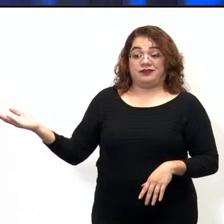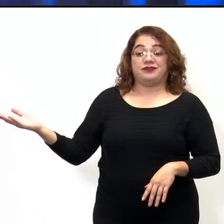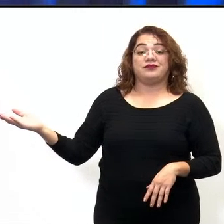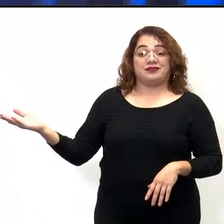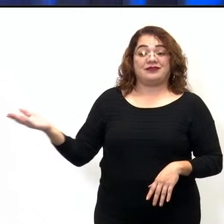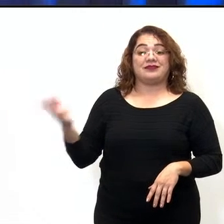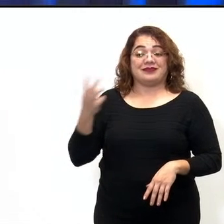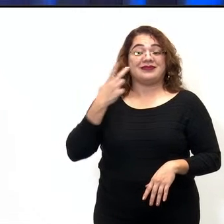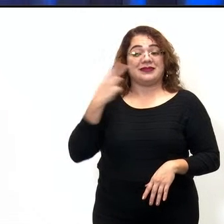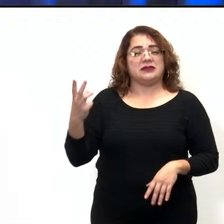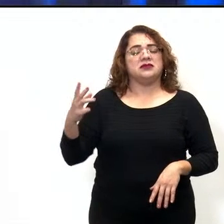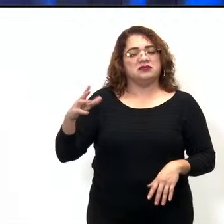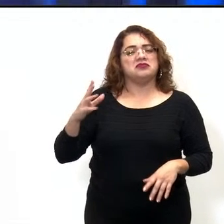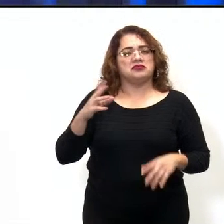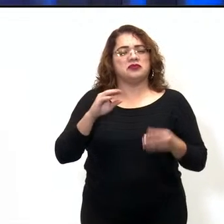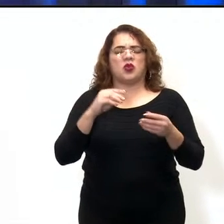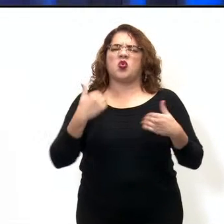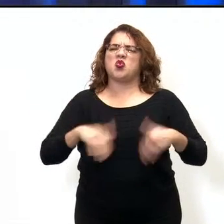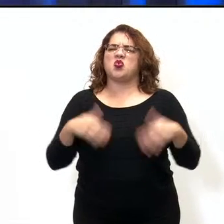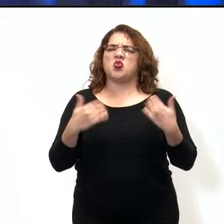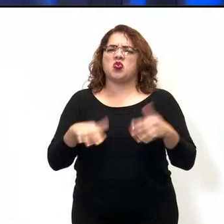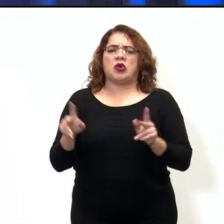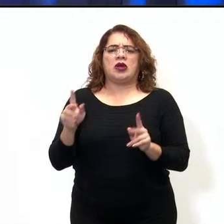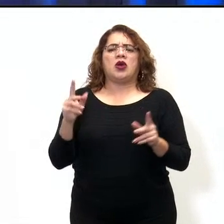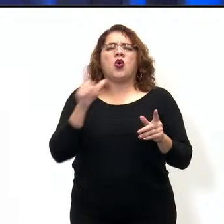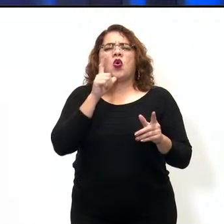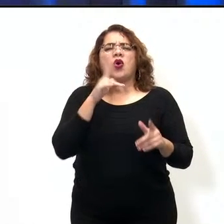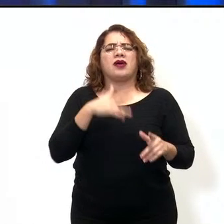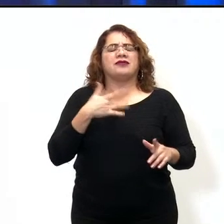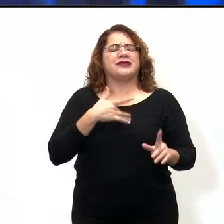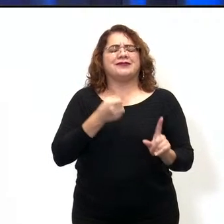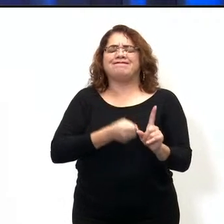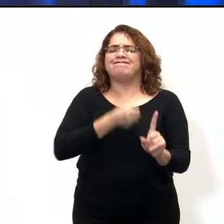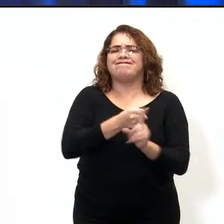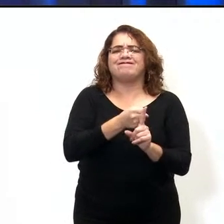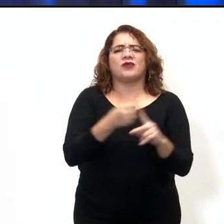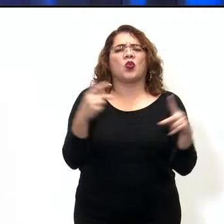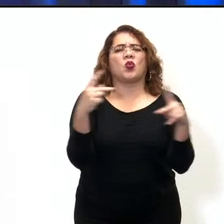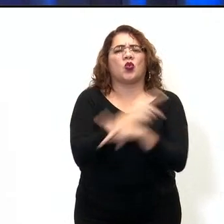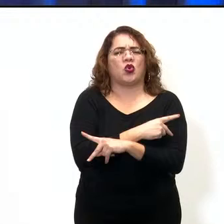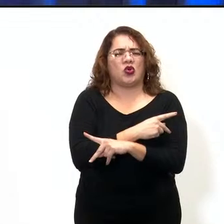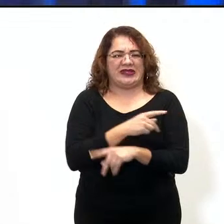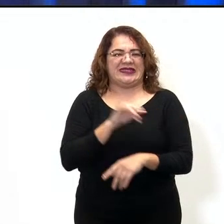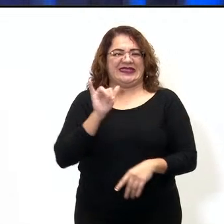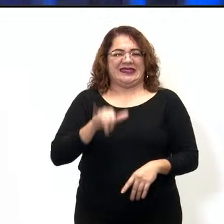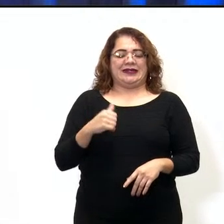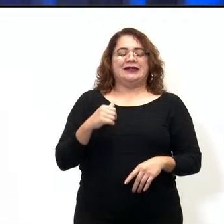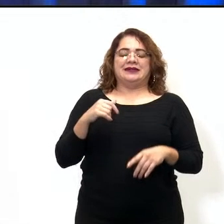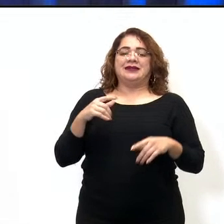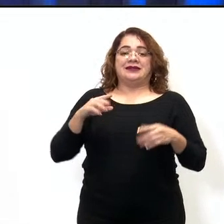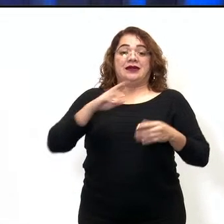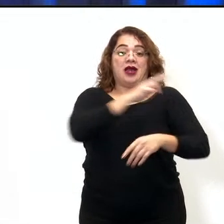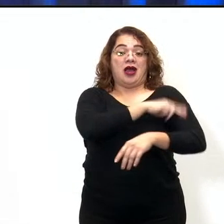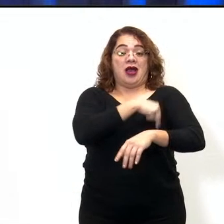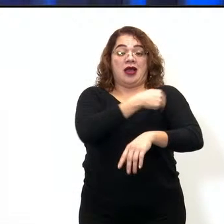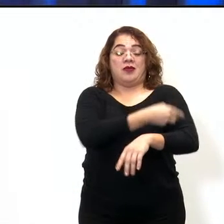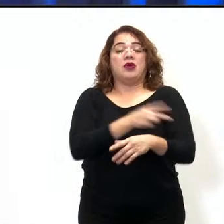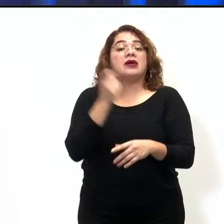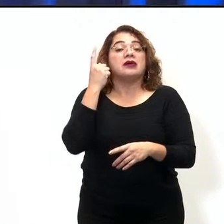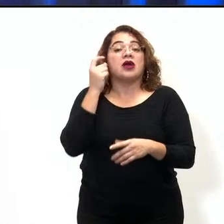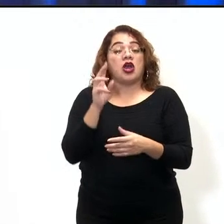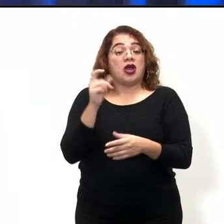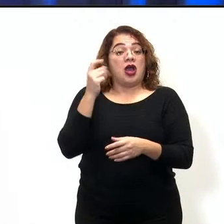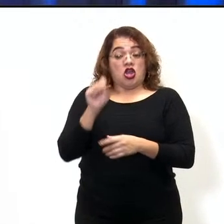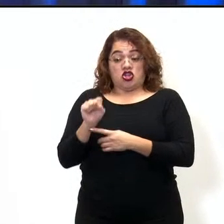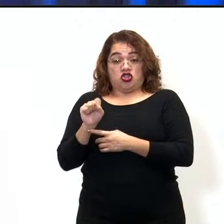are really feeling the worst of COVID-19. And we know that hospitalizations increase and begin to increase about 2 weeks after